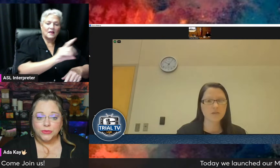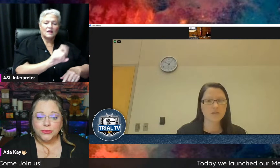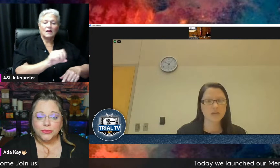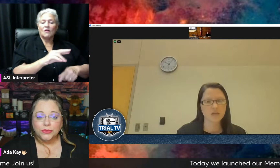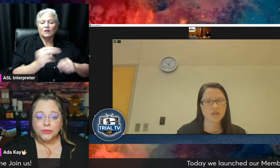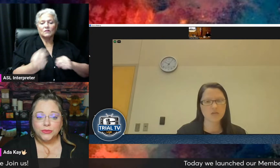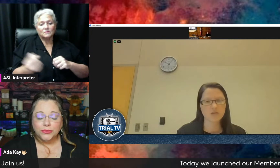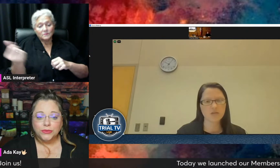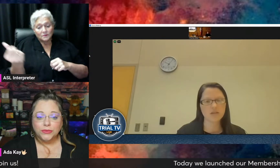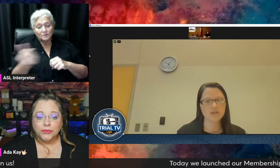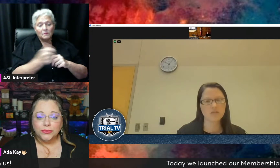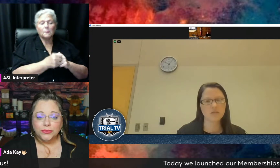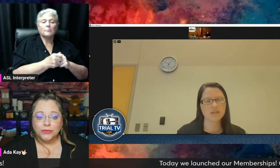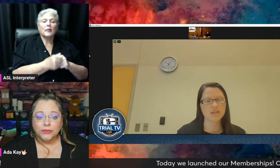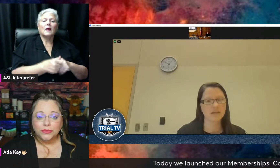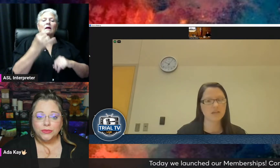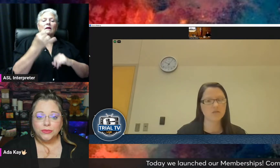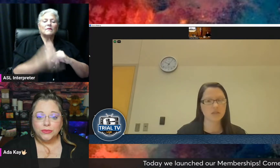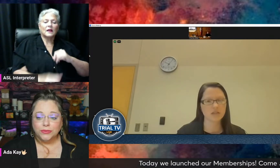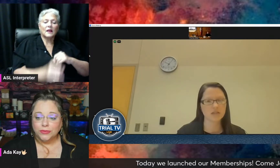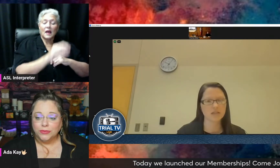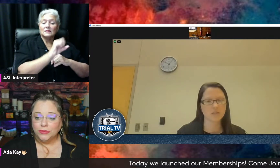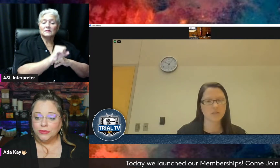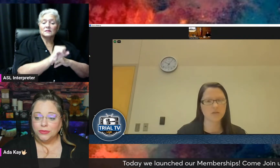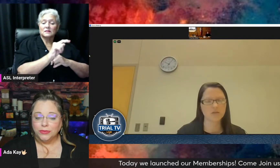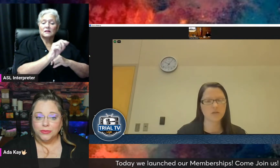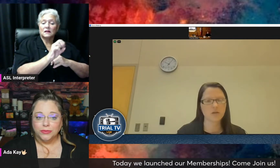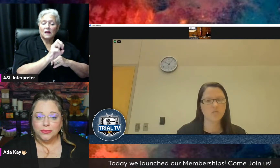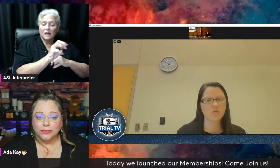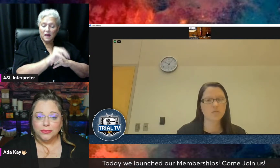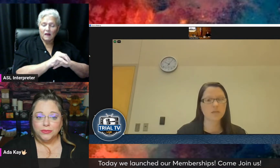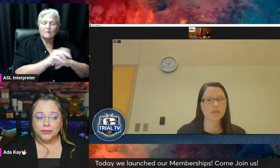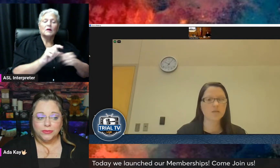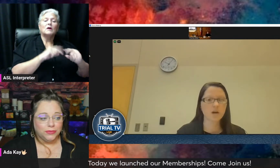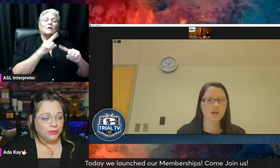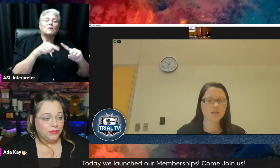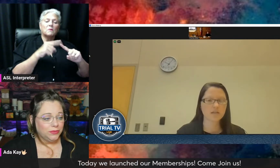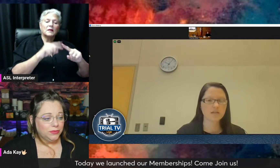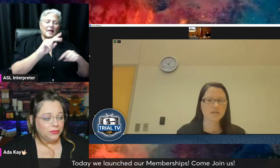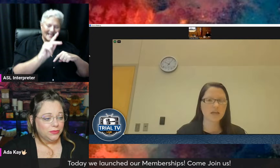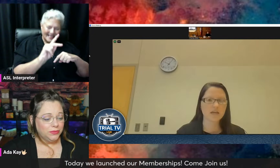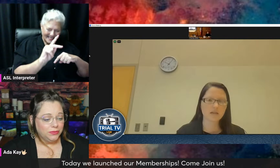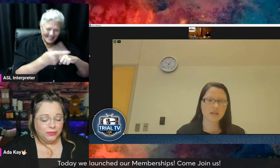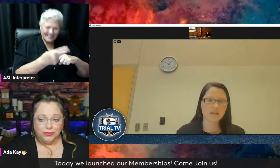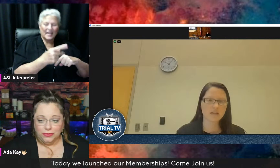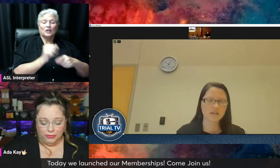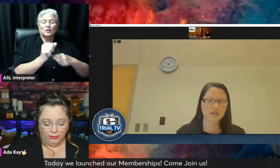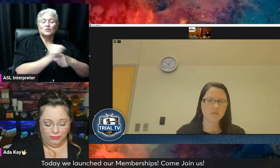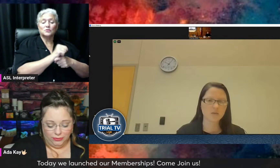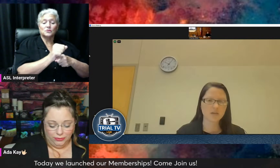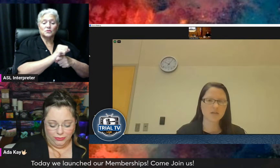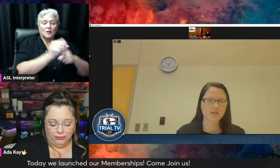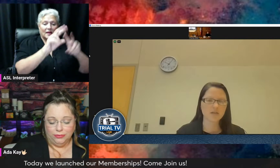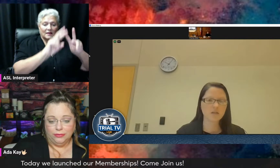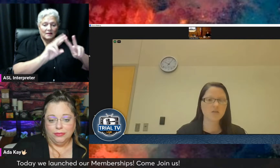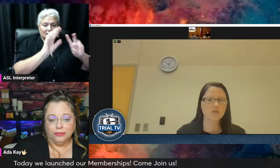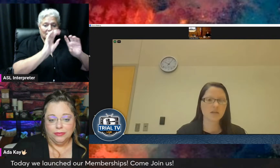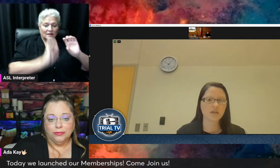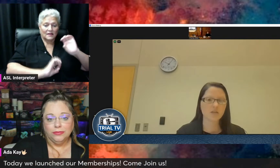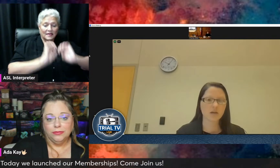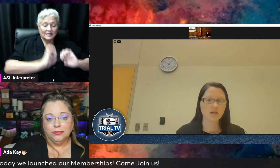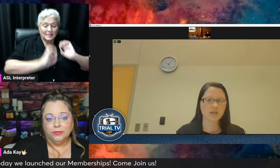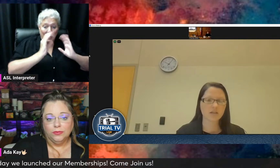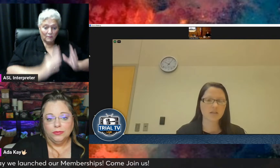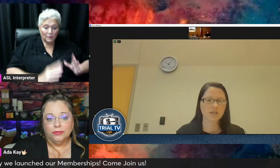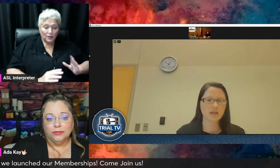step is verification. This is when a second trained examiner will repeat the process of analyzing the latent print,